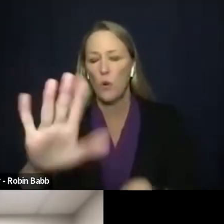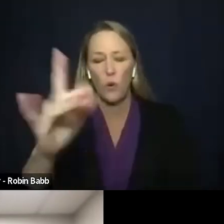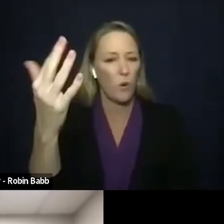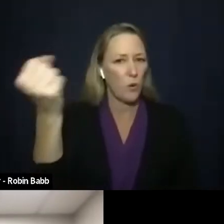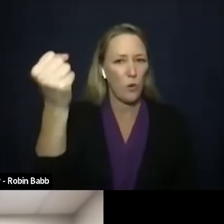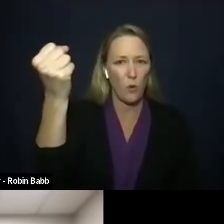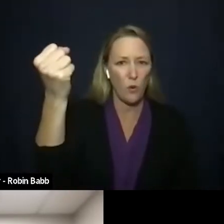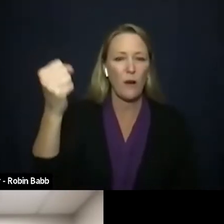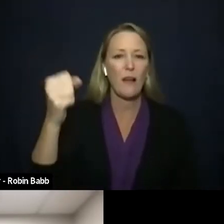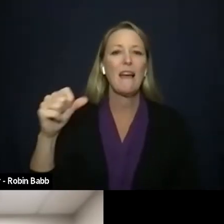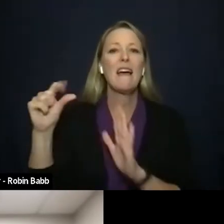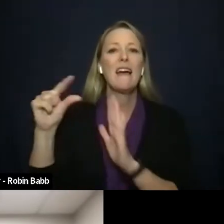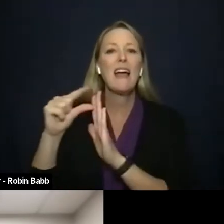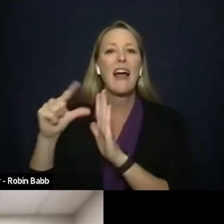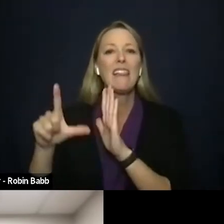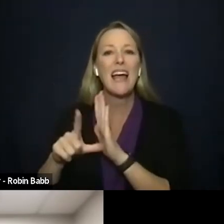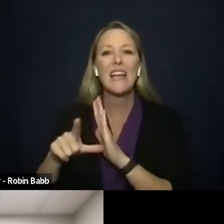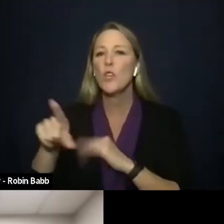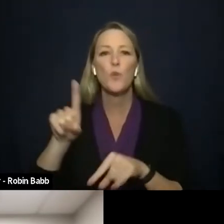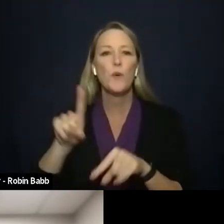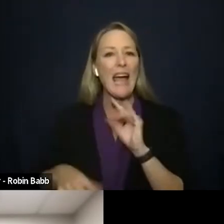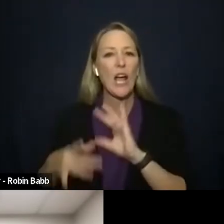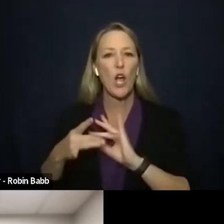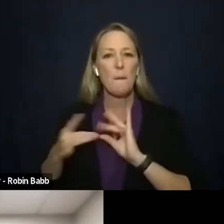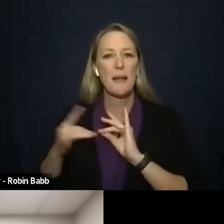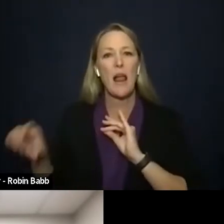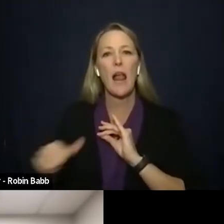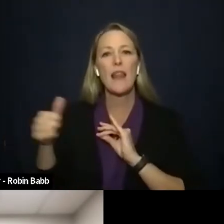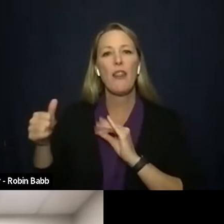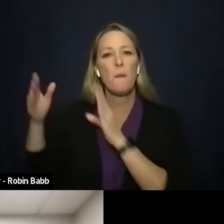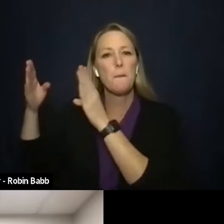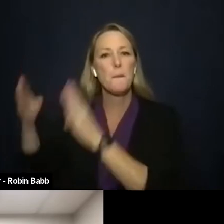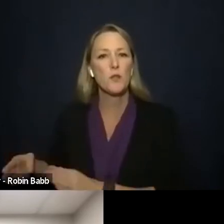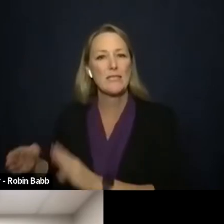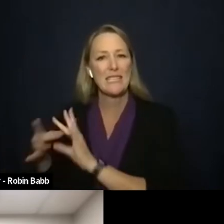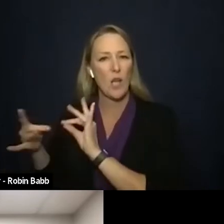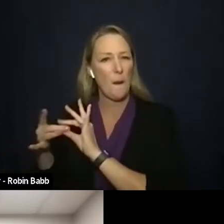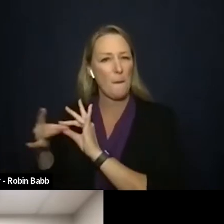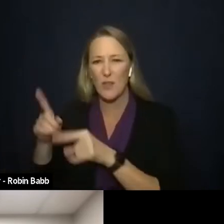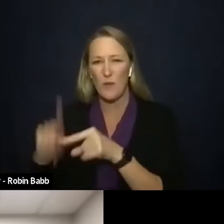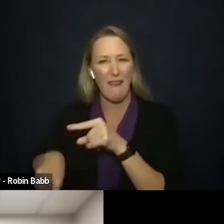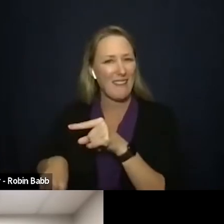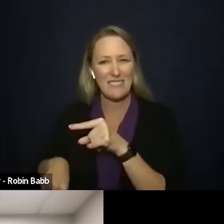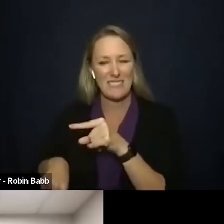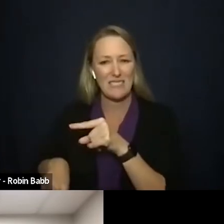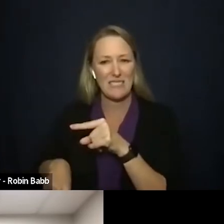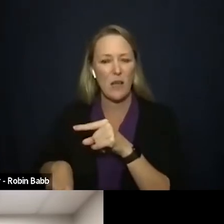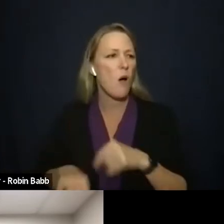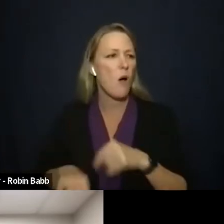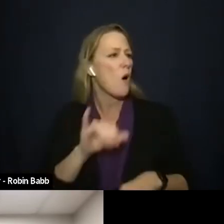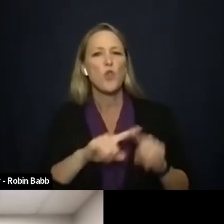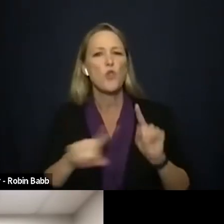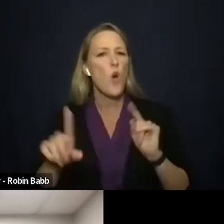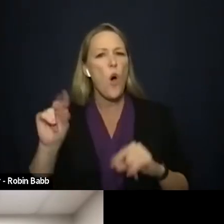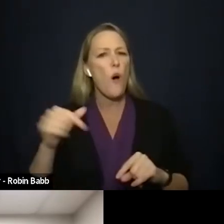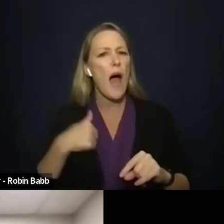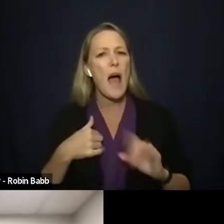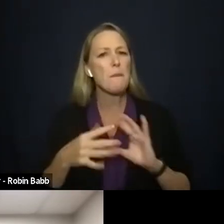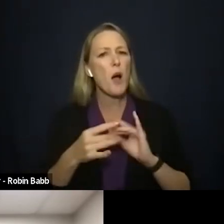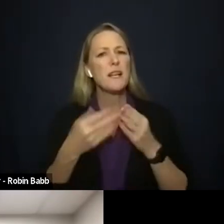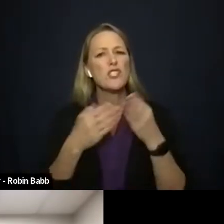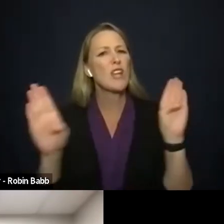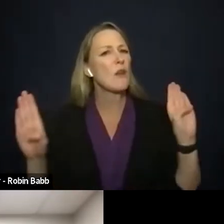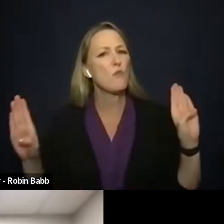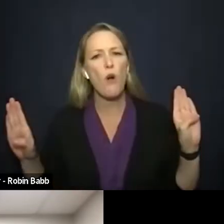the guideline is that you're not able to comment on another speaker's comment but i'm making a general comment